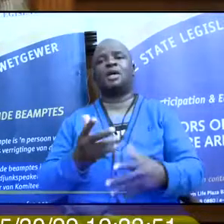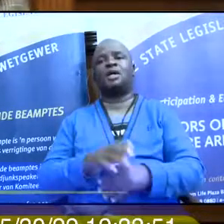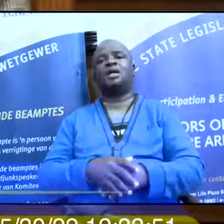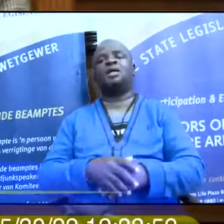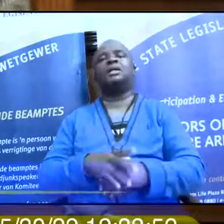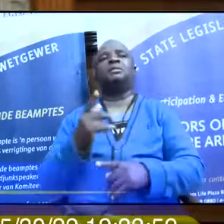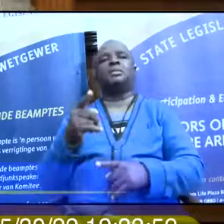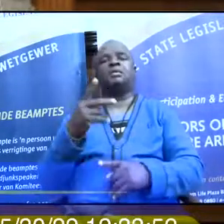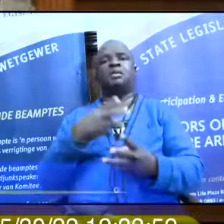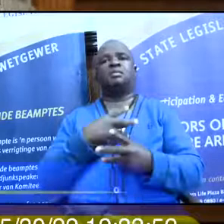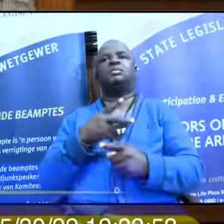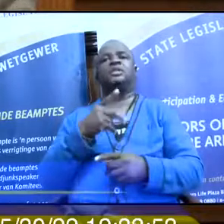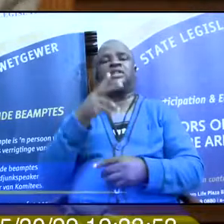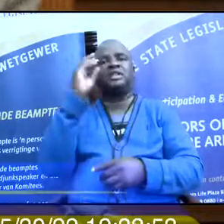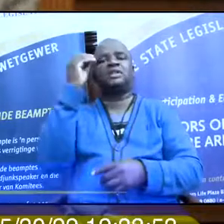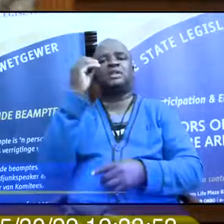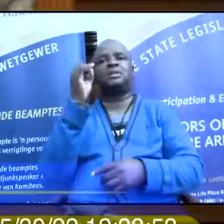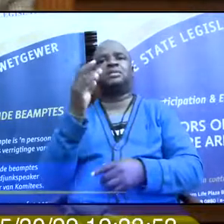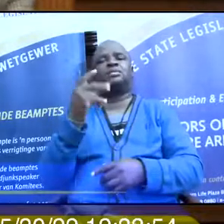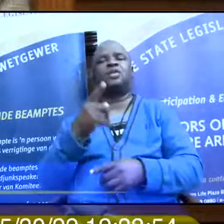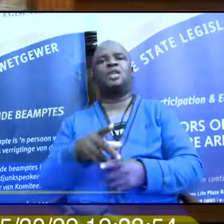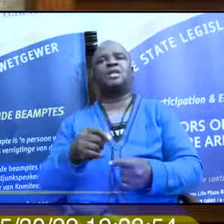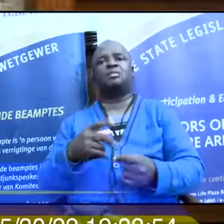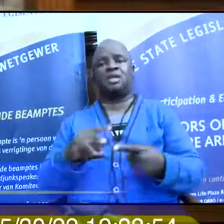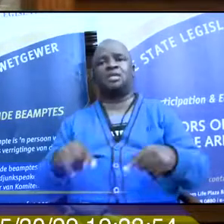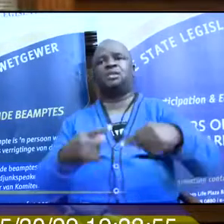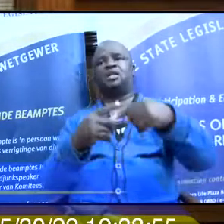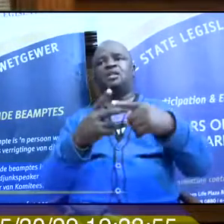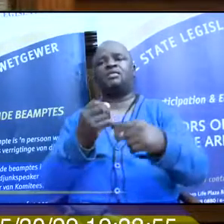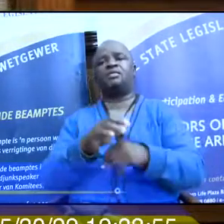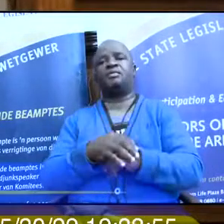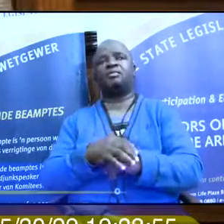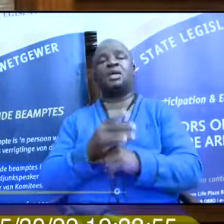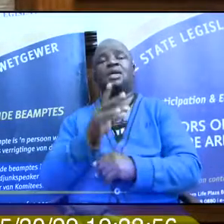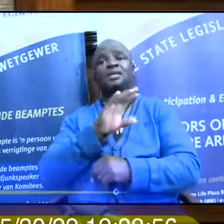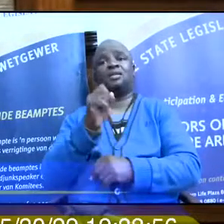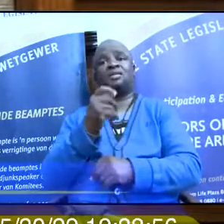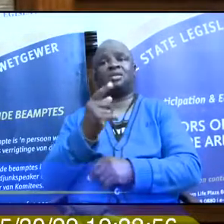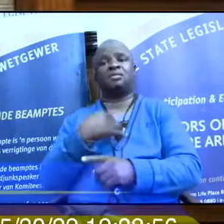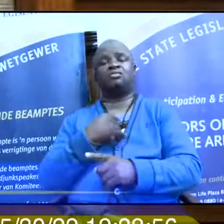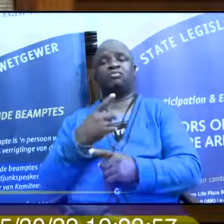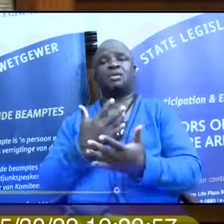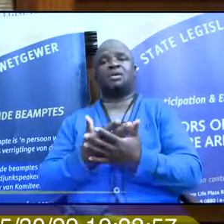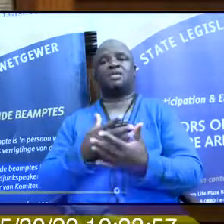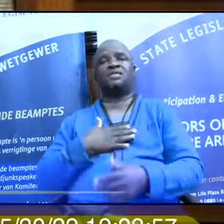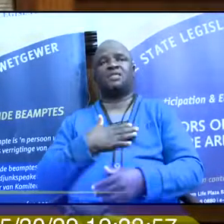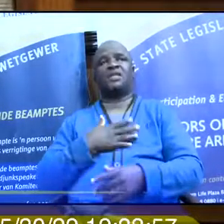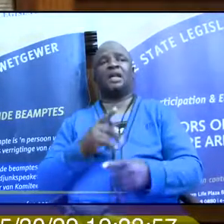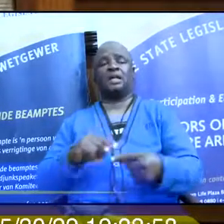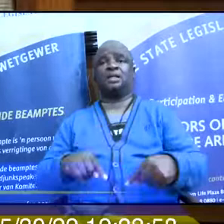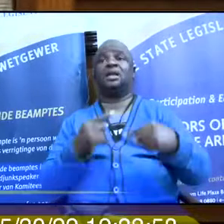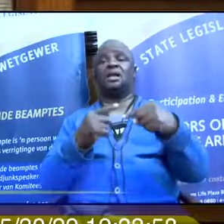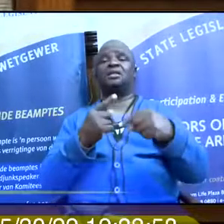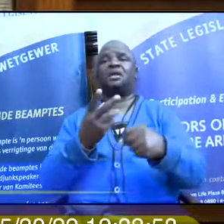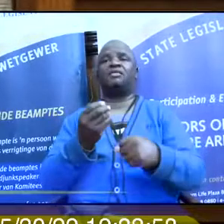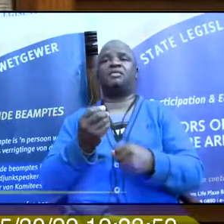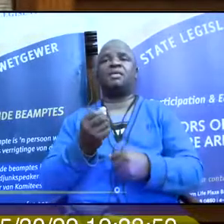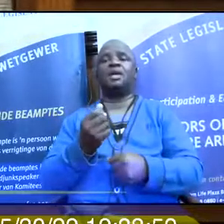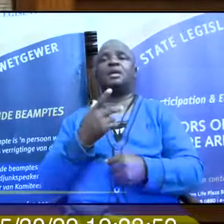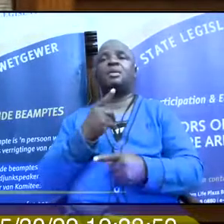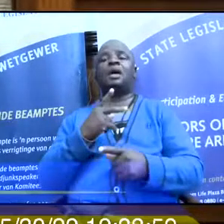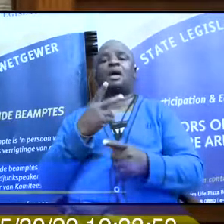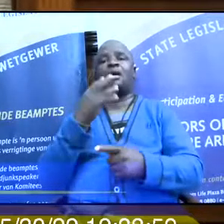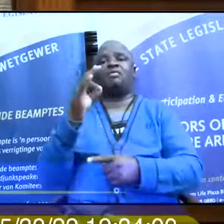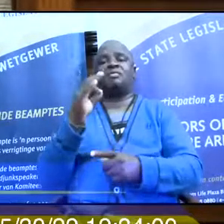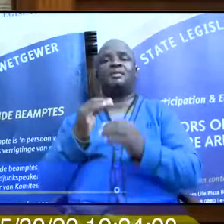interest it is our view that collective bargain in south africa it is at the cross road and on the upper hand is the state